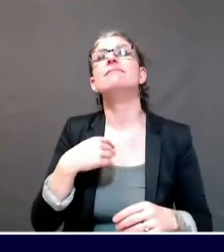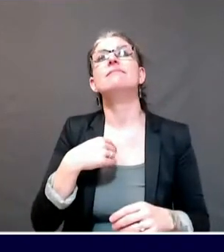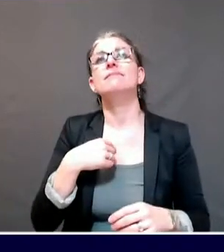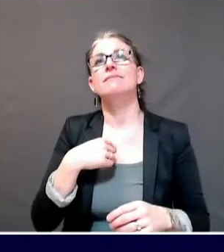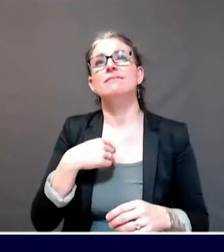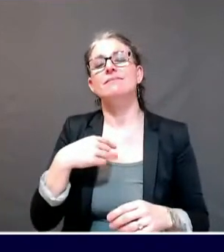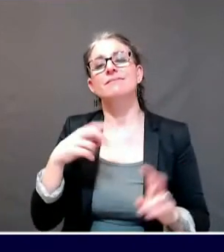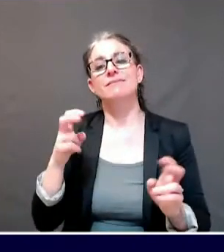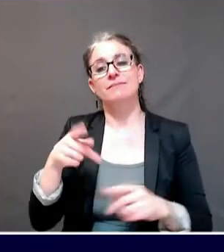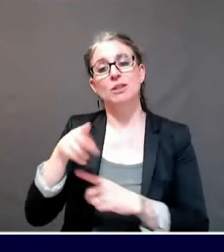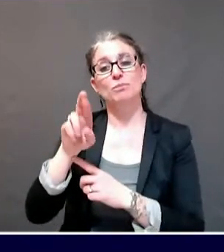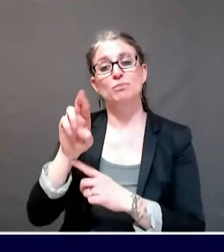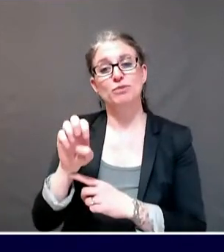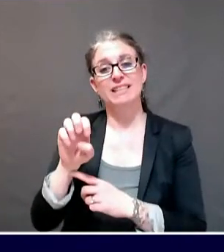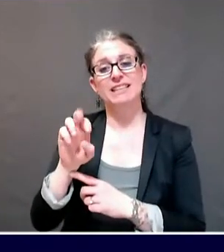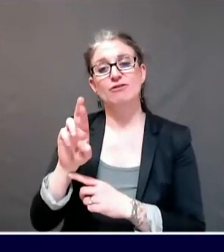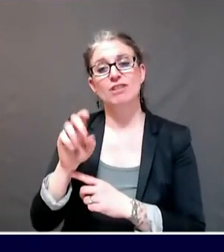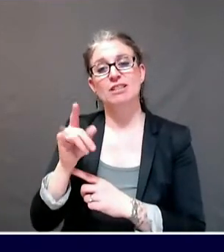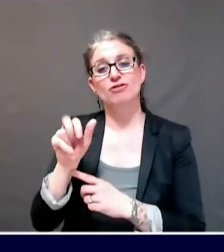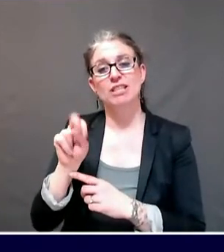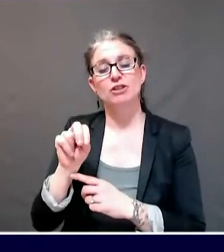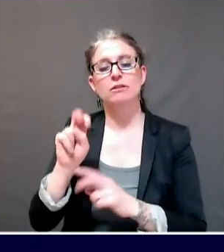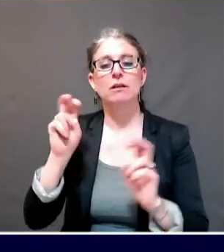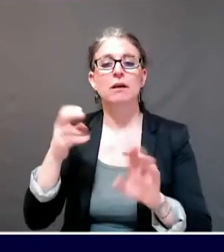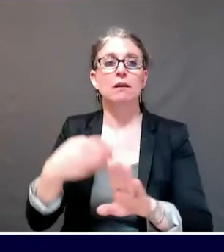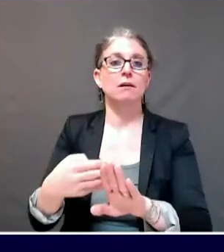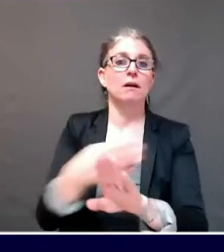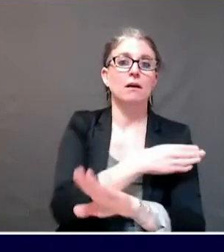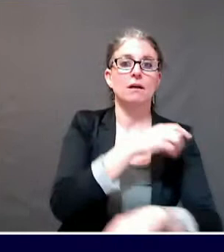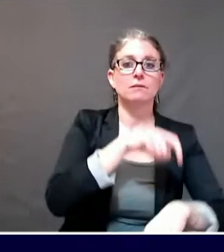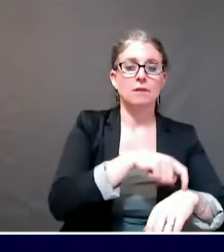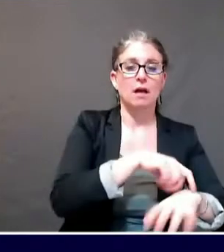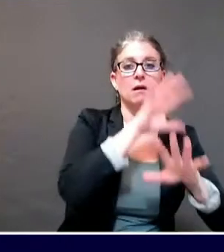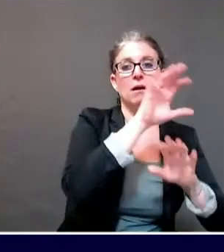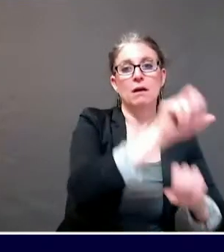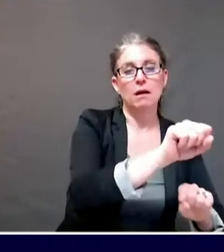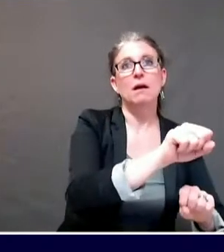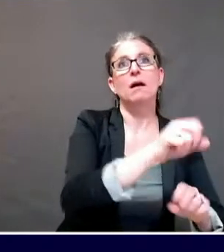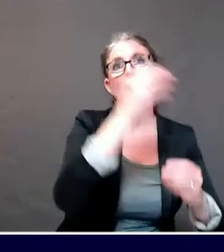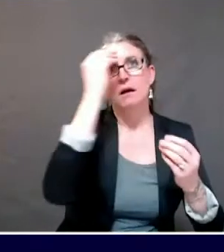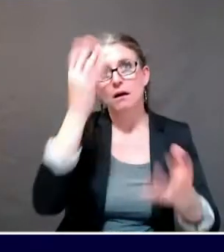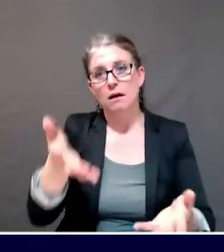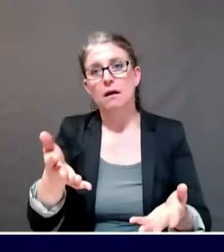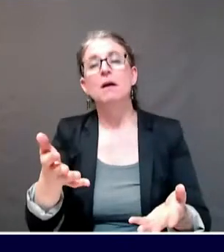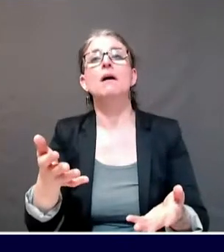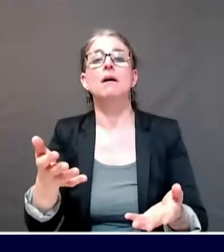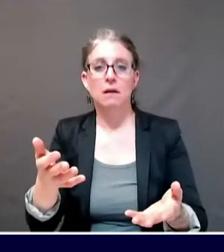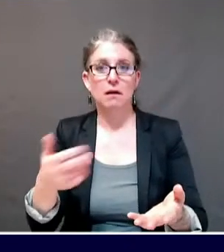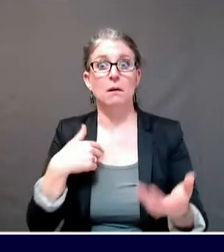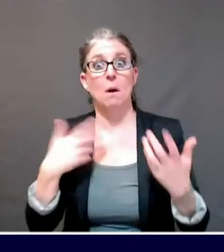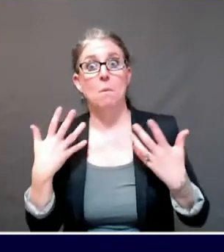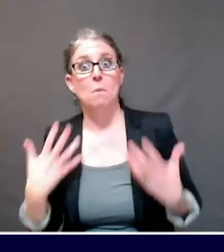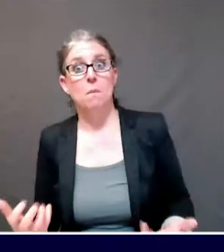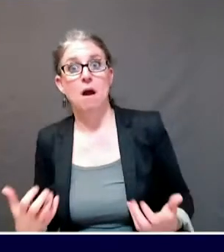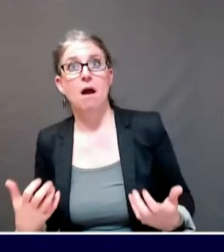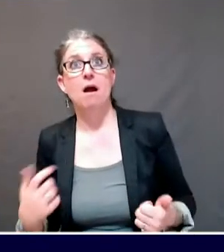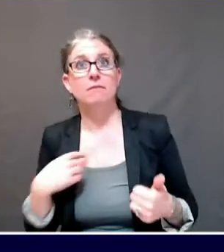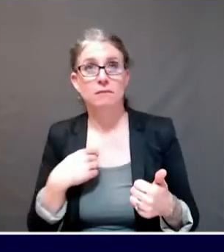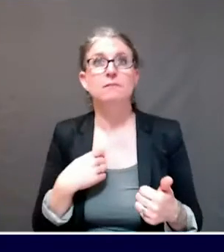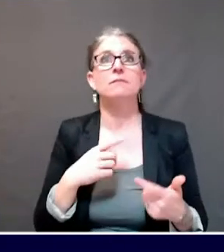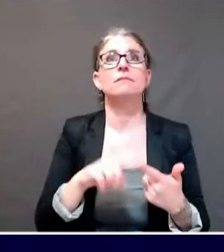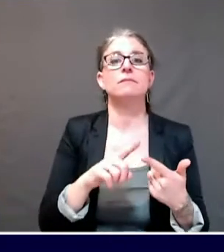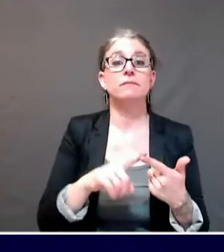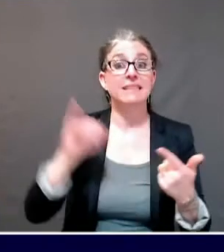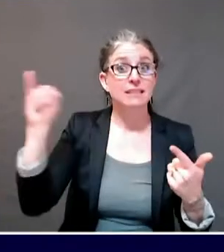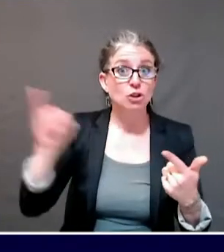beforehand, consent, registration, time slot, whether there's any kind of billing or insurance registration with